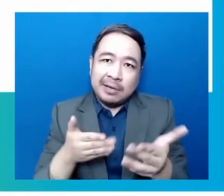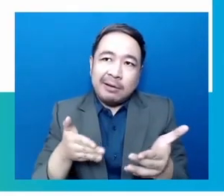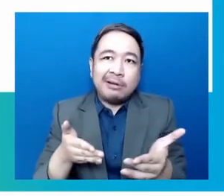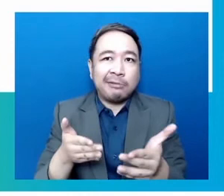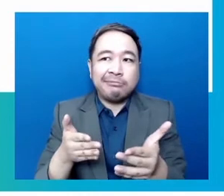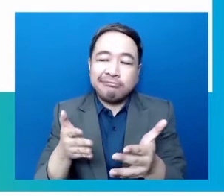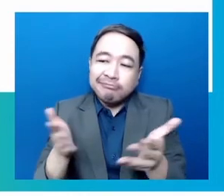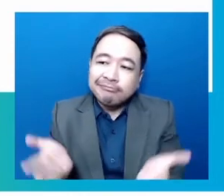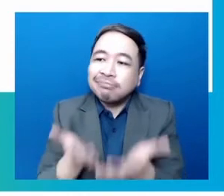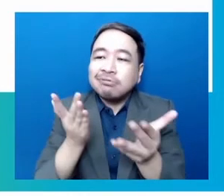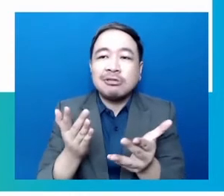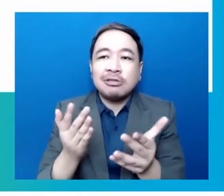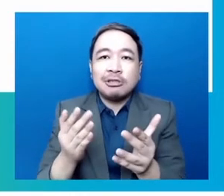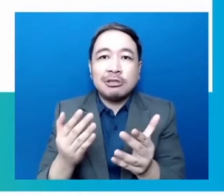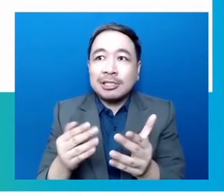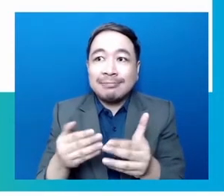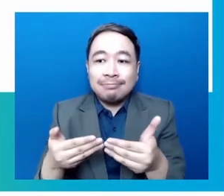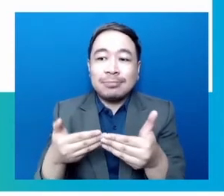slide.